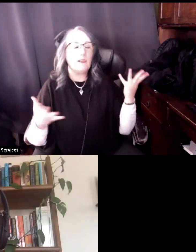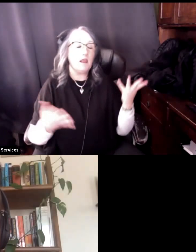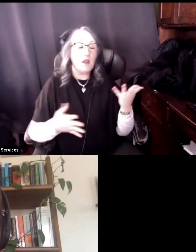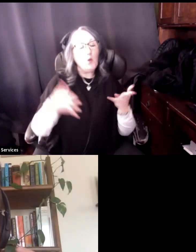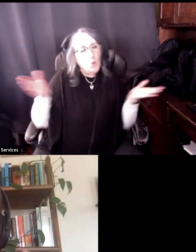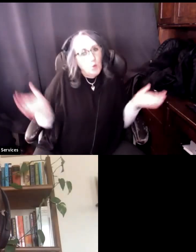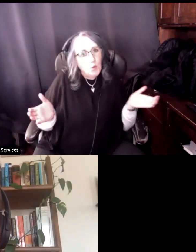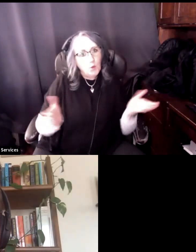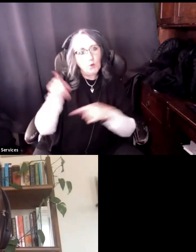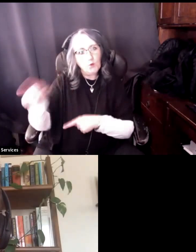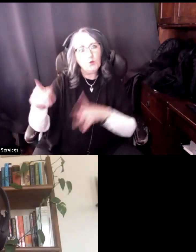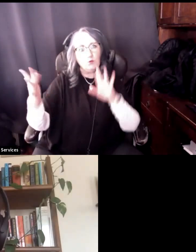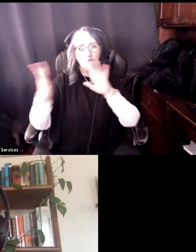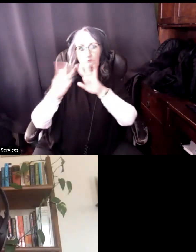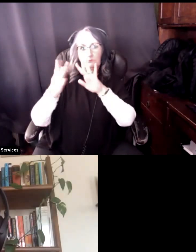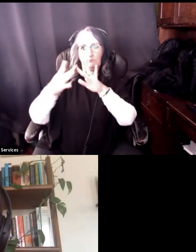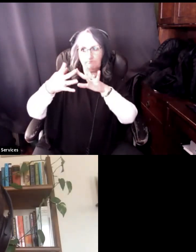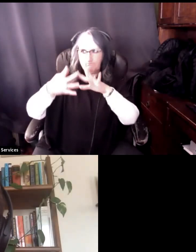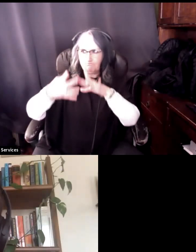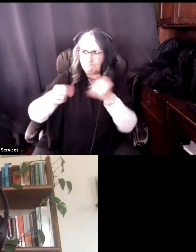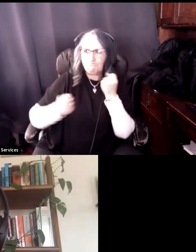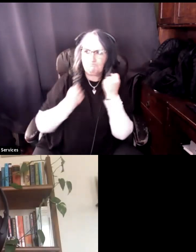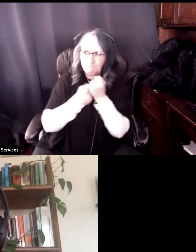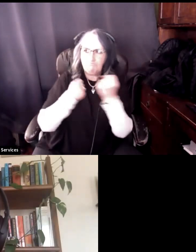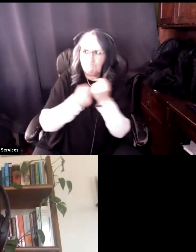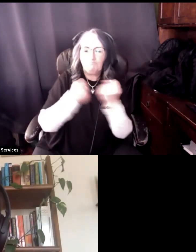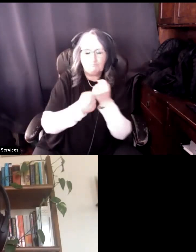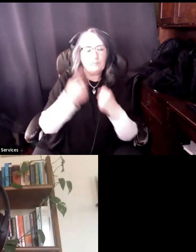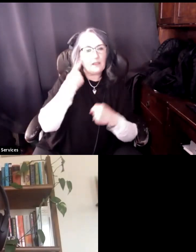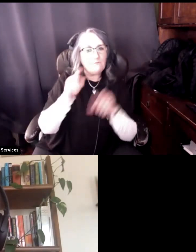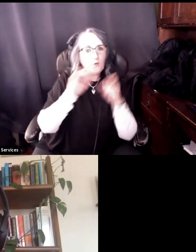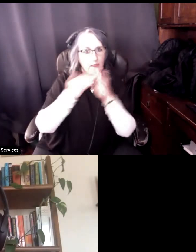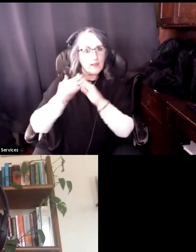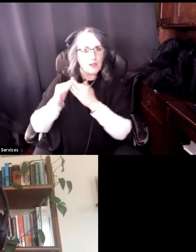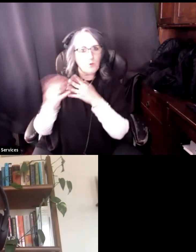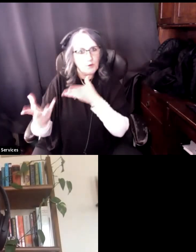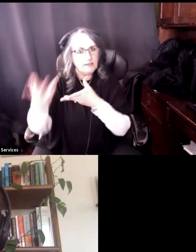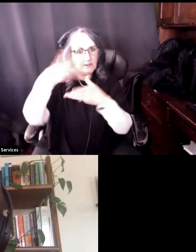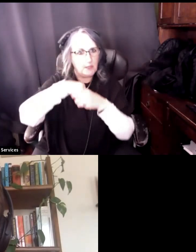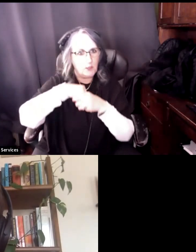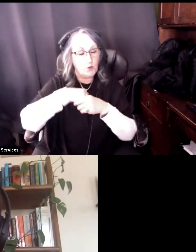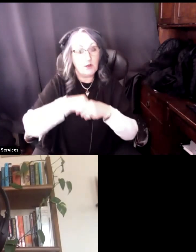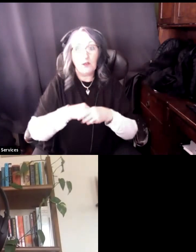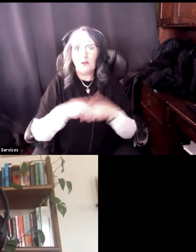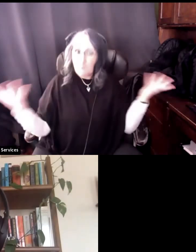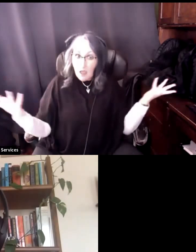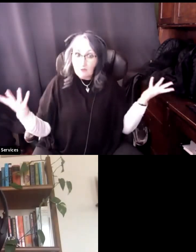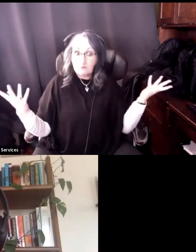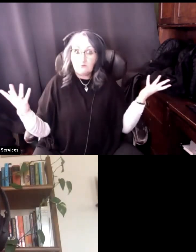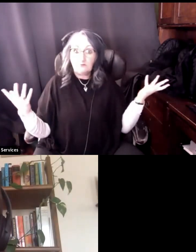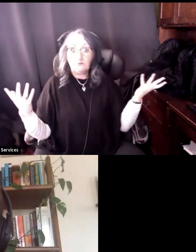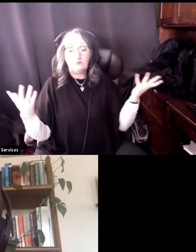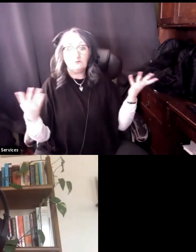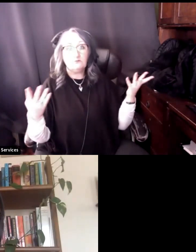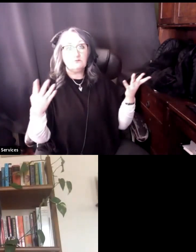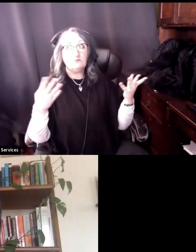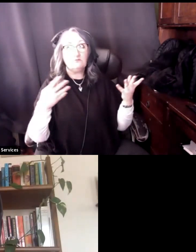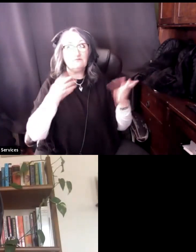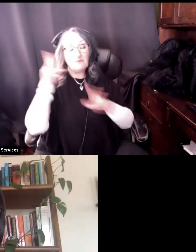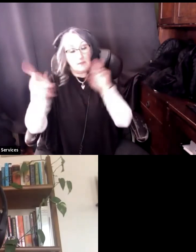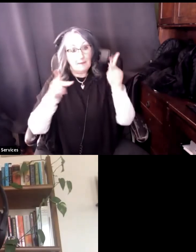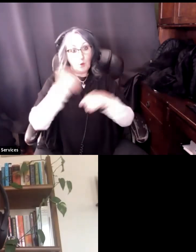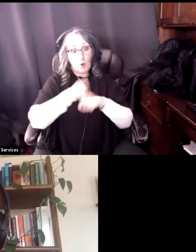out and advocate for these communities to be included. But in the meantime, the decisions being made are on the state